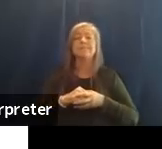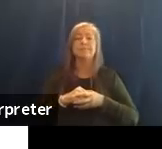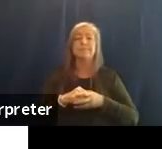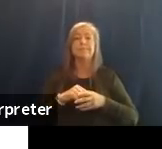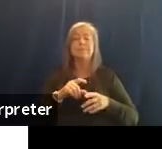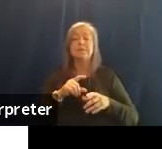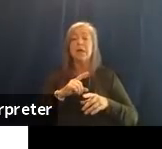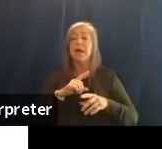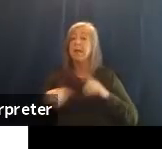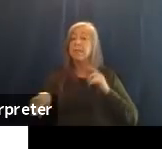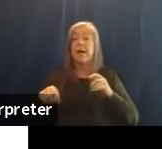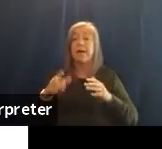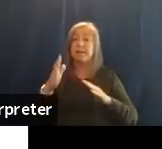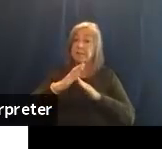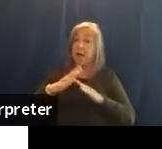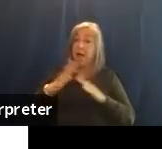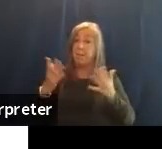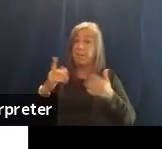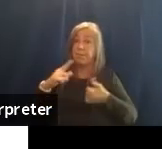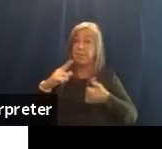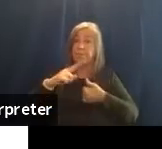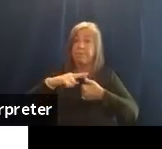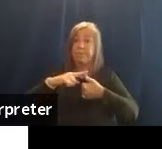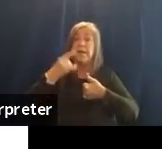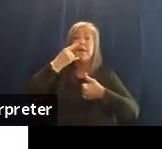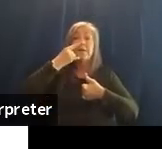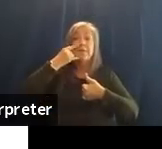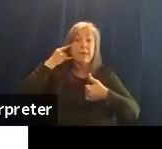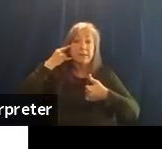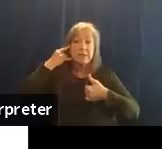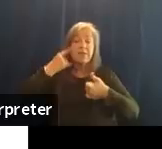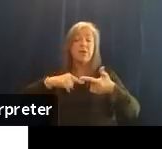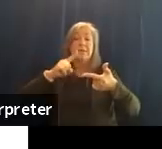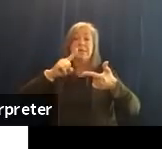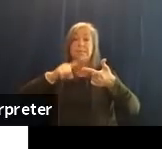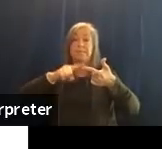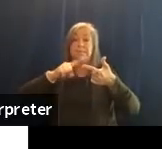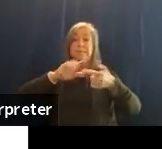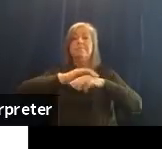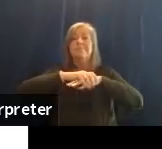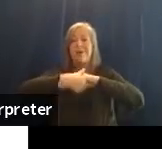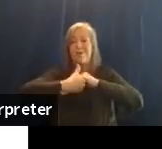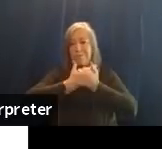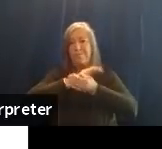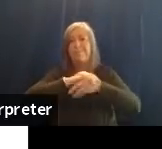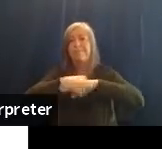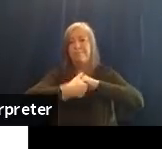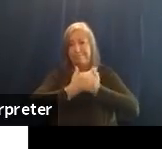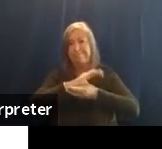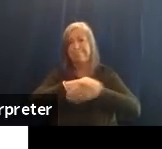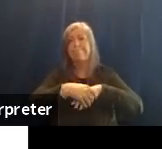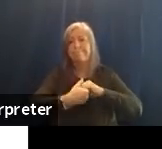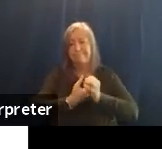wash your hands frequently and very thoroughly. So when we talk about thoroughly, it's